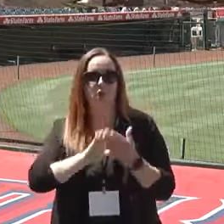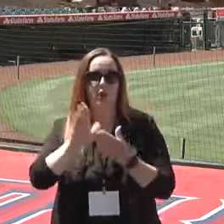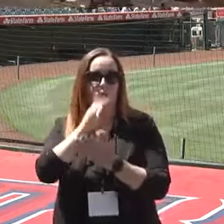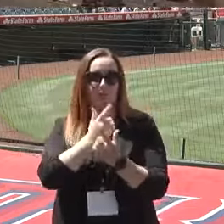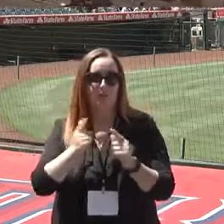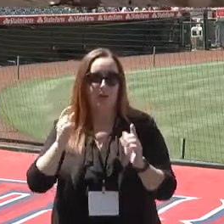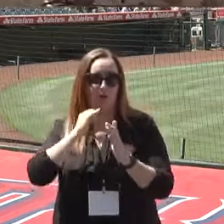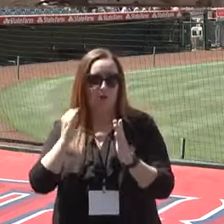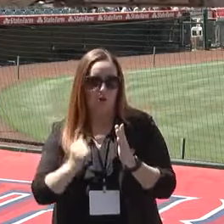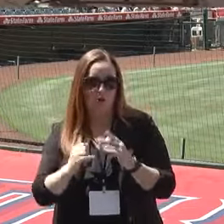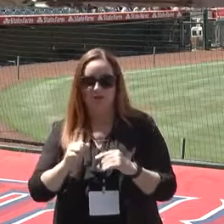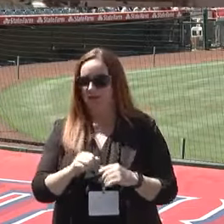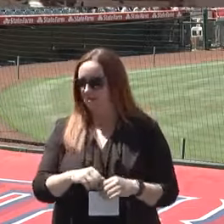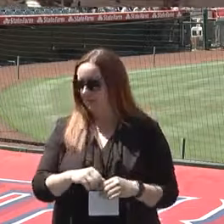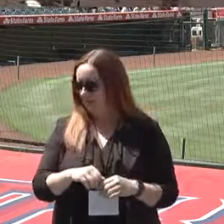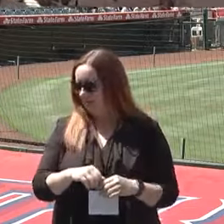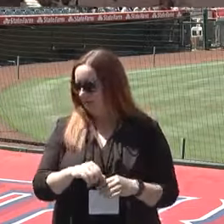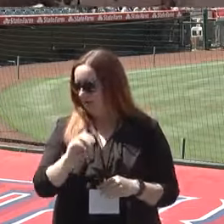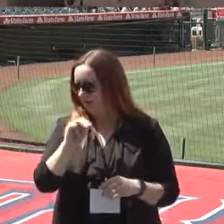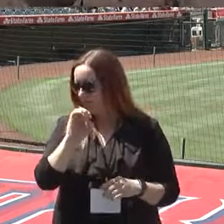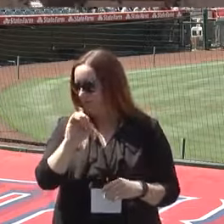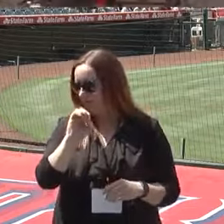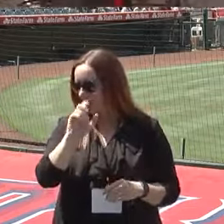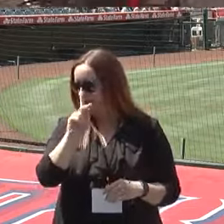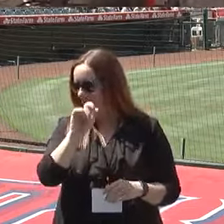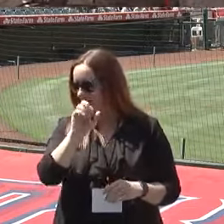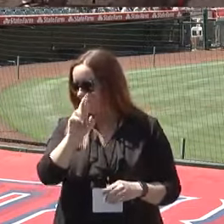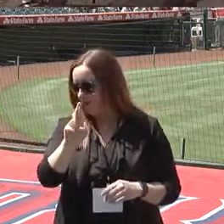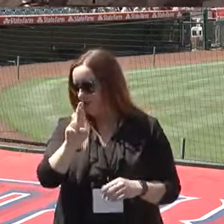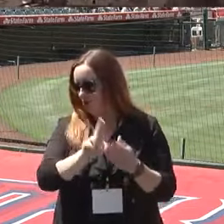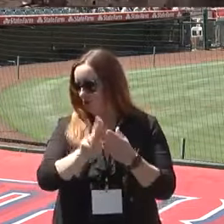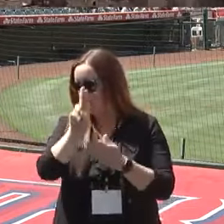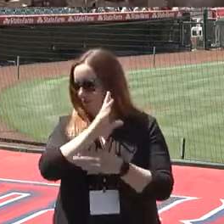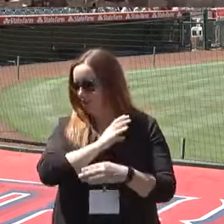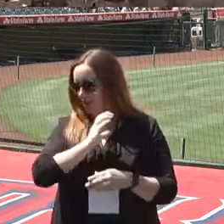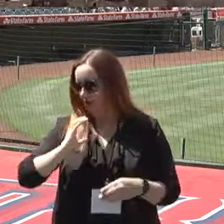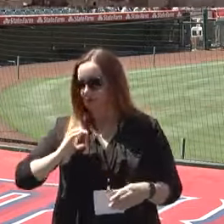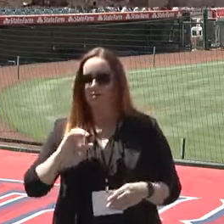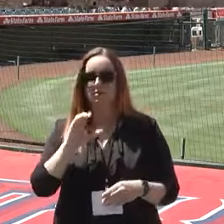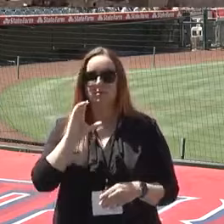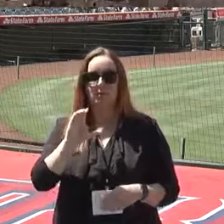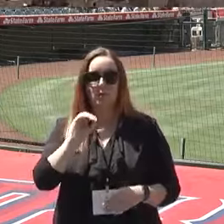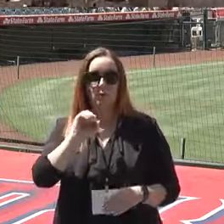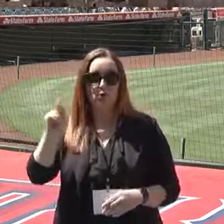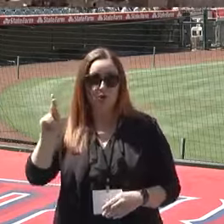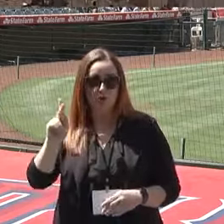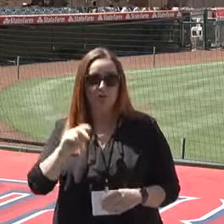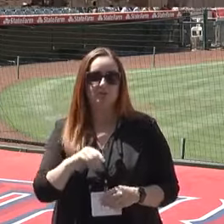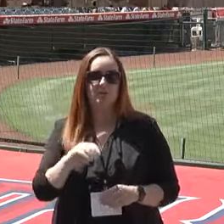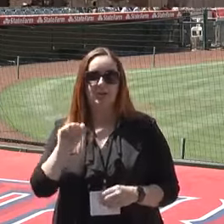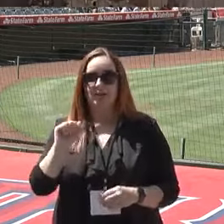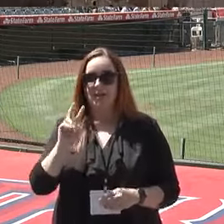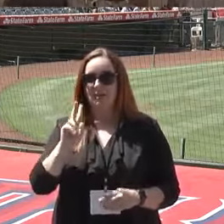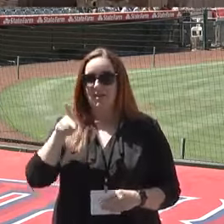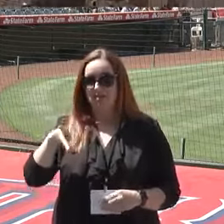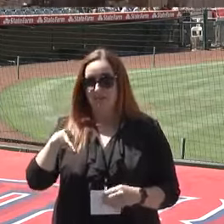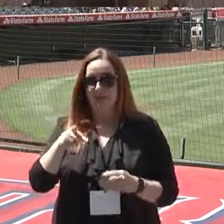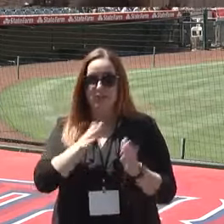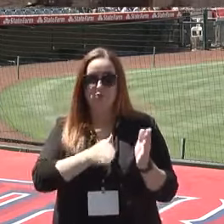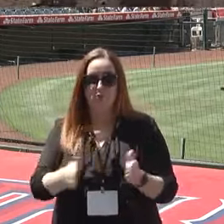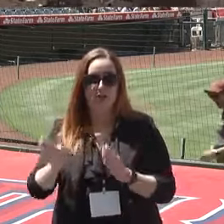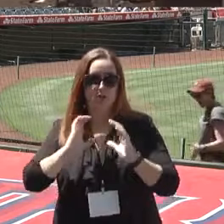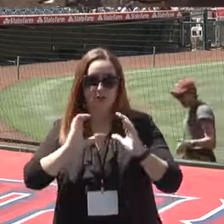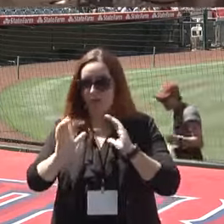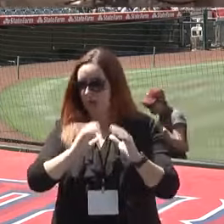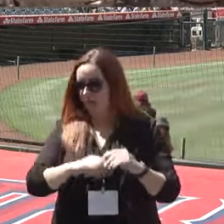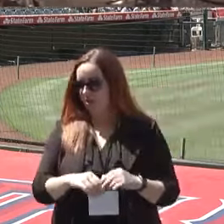Liberal Arts. Shauna McKeever, University Counsel. Jeffrey D. Cook, AVP Strategic